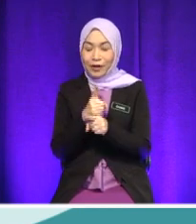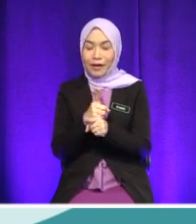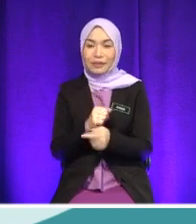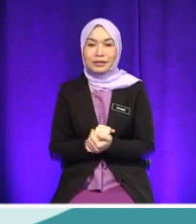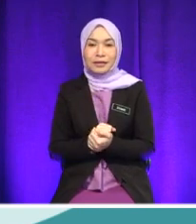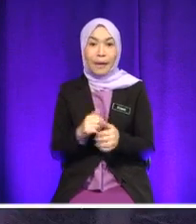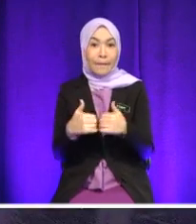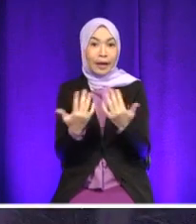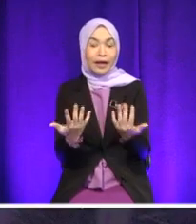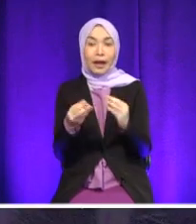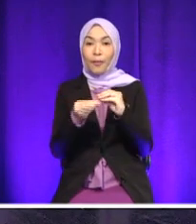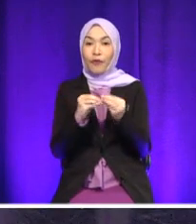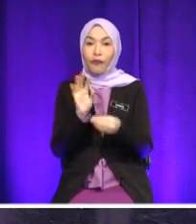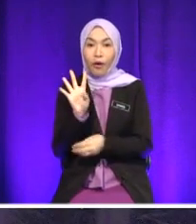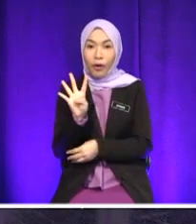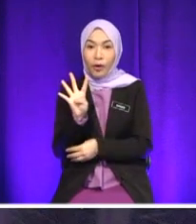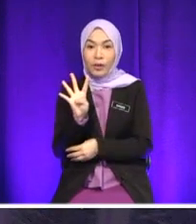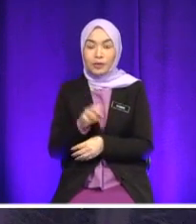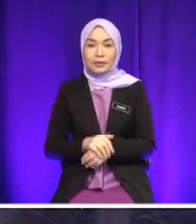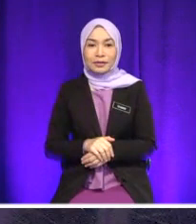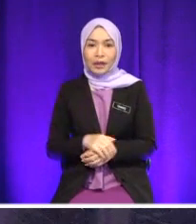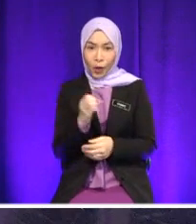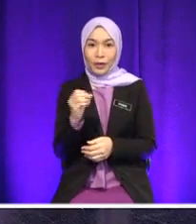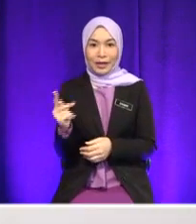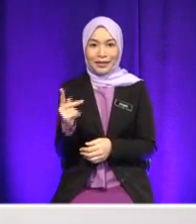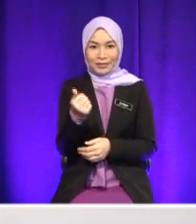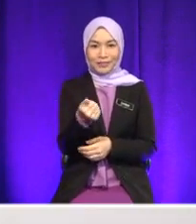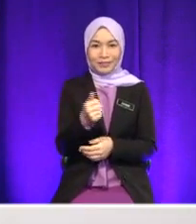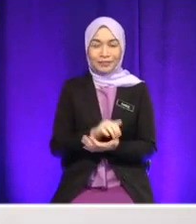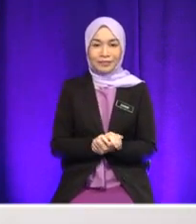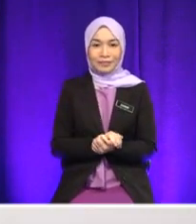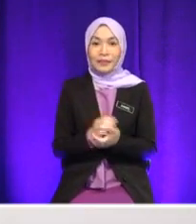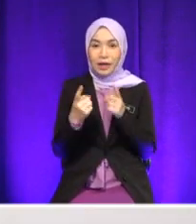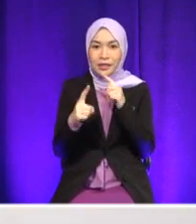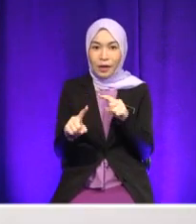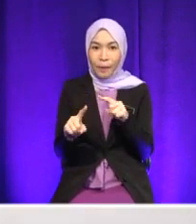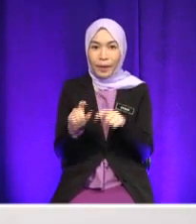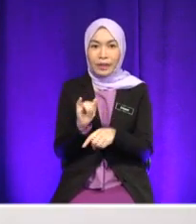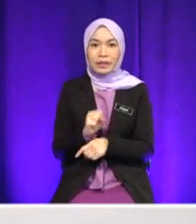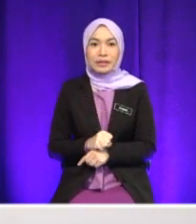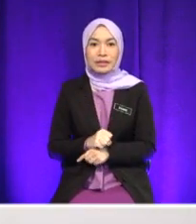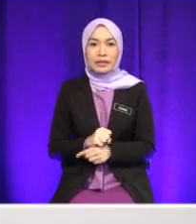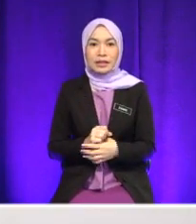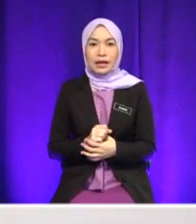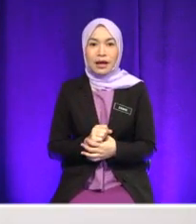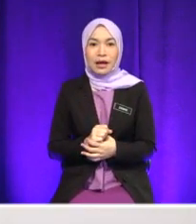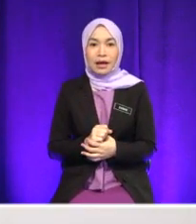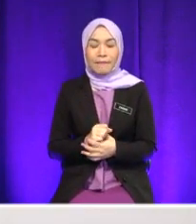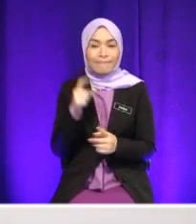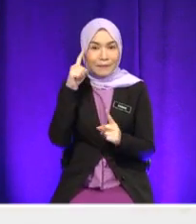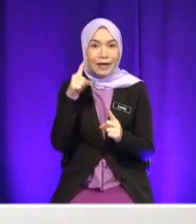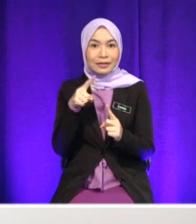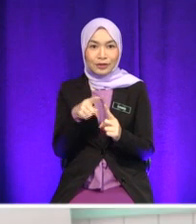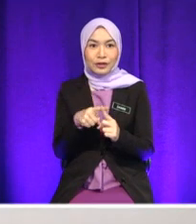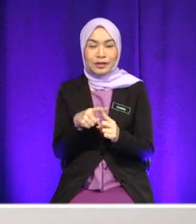to? Yes, Eugene. Okay, Eugene. I think the answer is P, agree in part. Agree in part. You